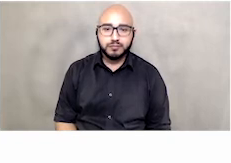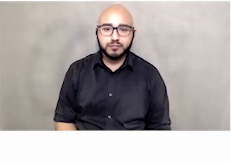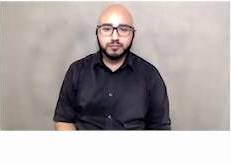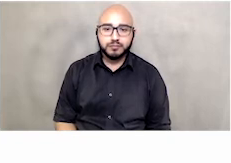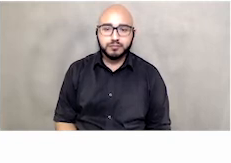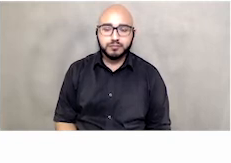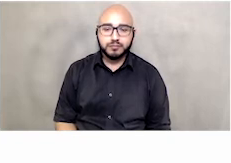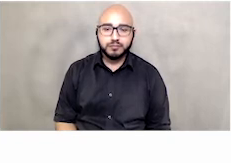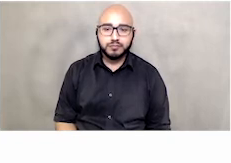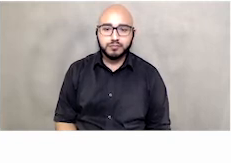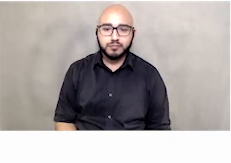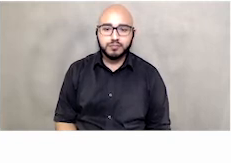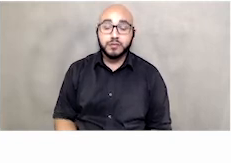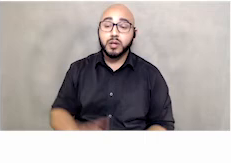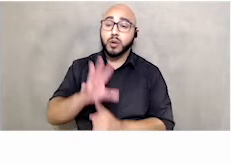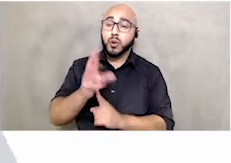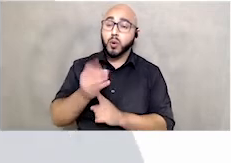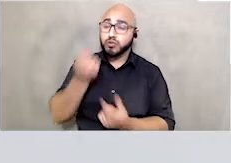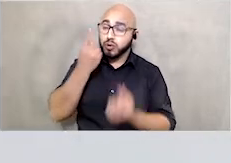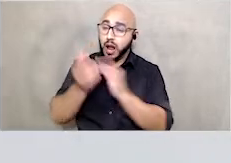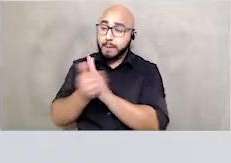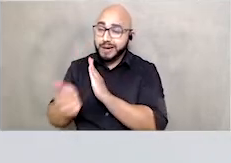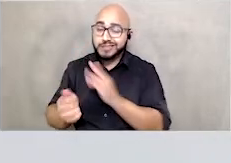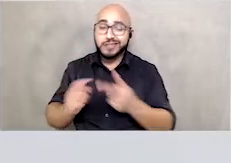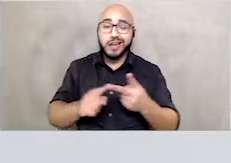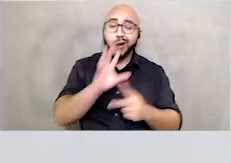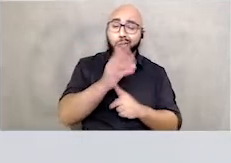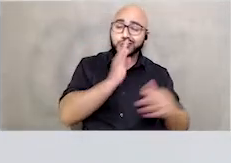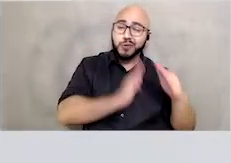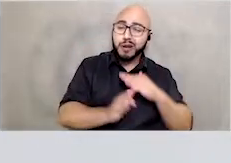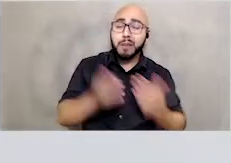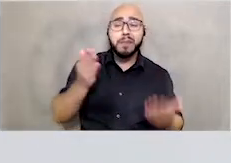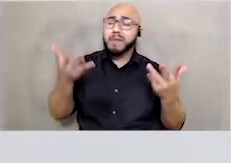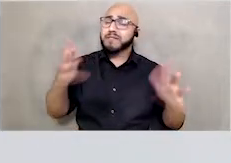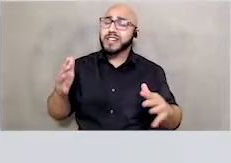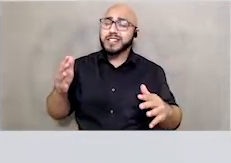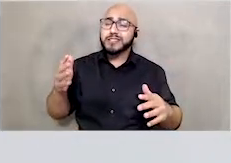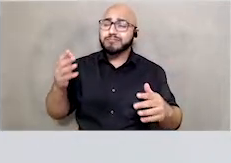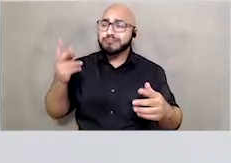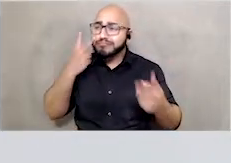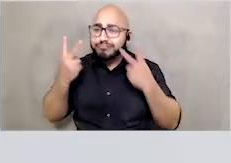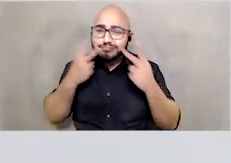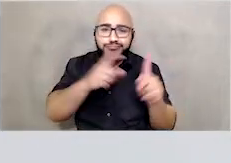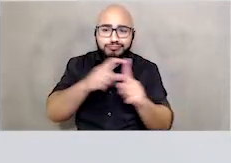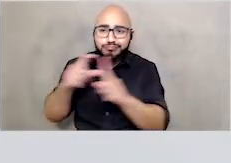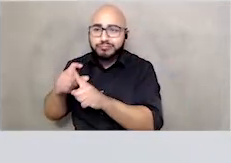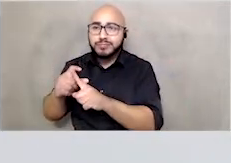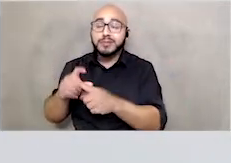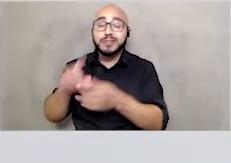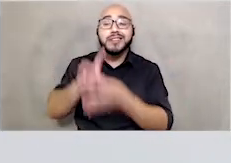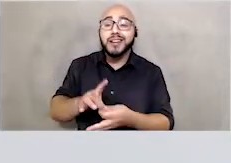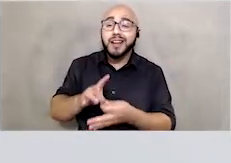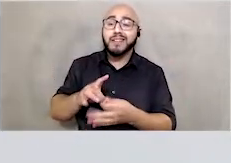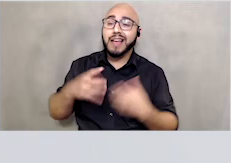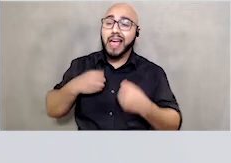Cultural competency and cultural humility. You may have heard these terms before, possibly in the context of healthcare settings, and not quite